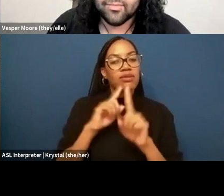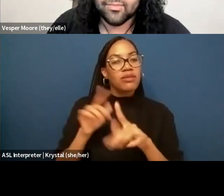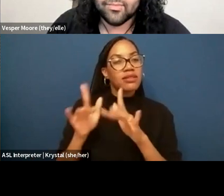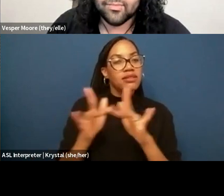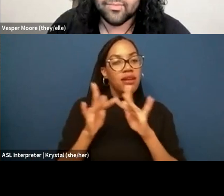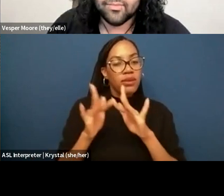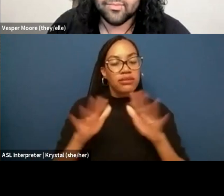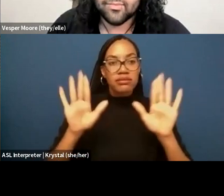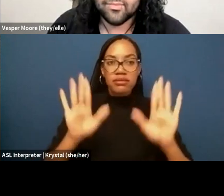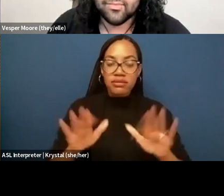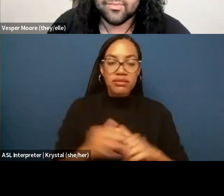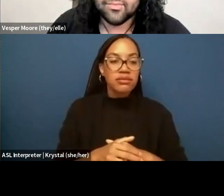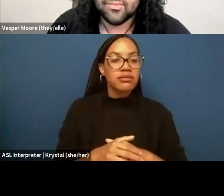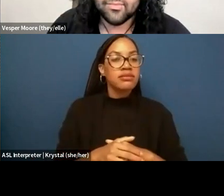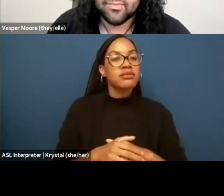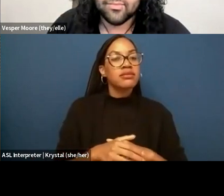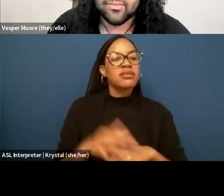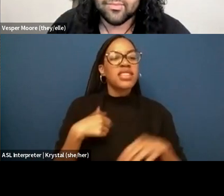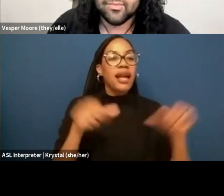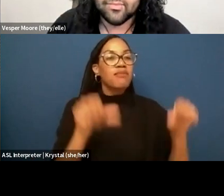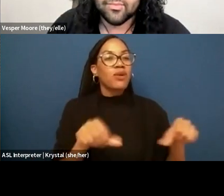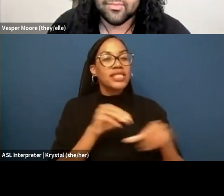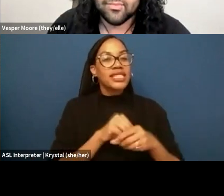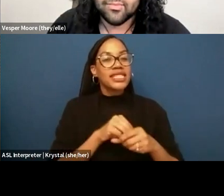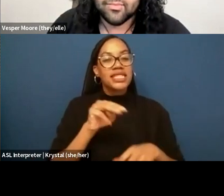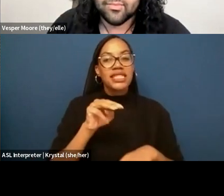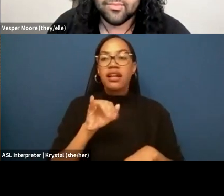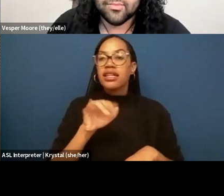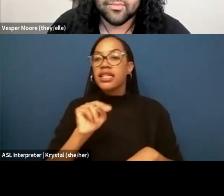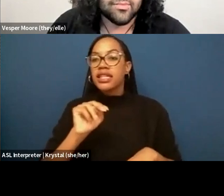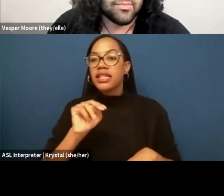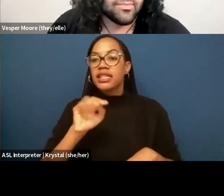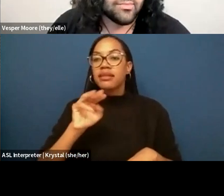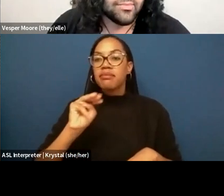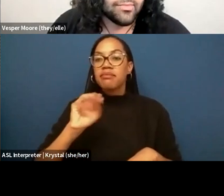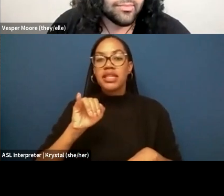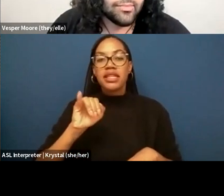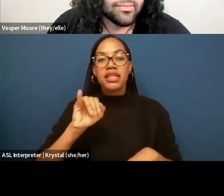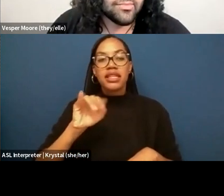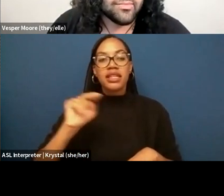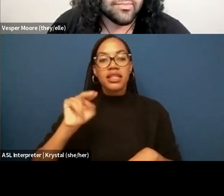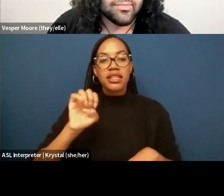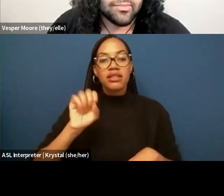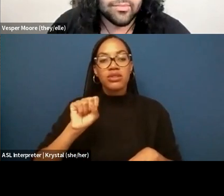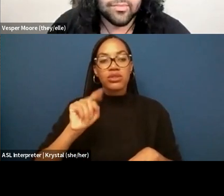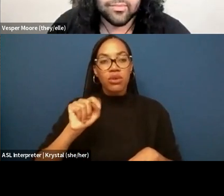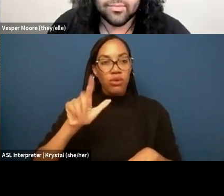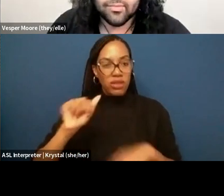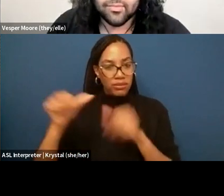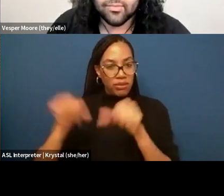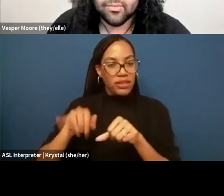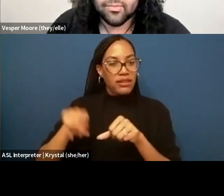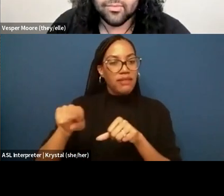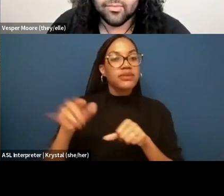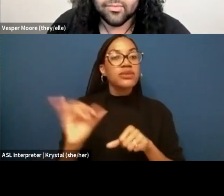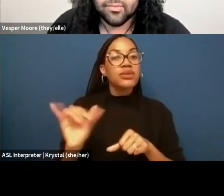Minnesota, so many creative frames of care that are being resourced by the communities, by